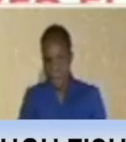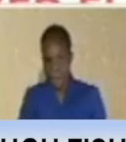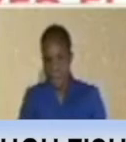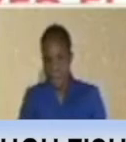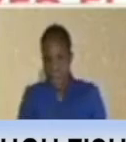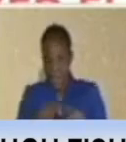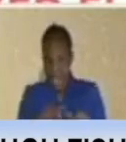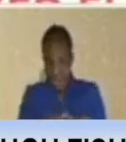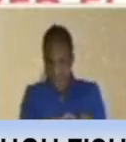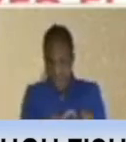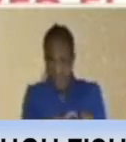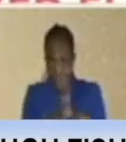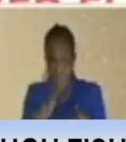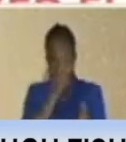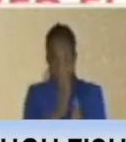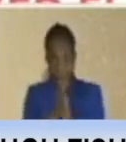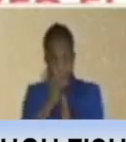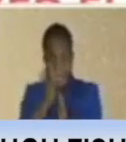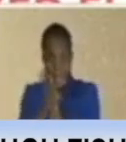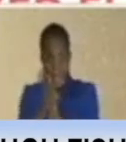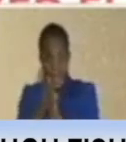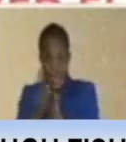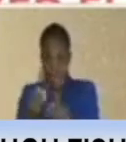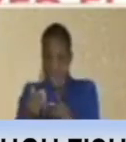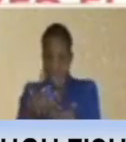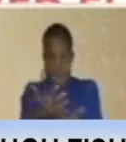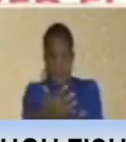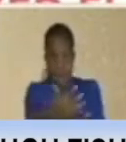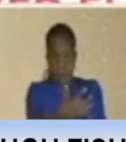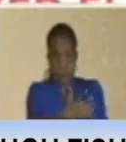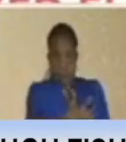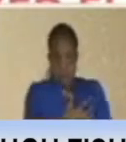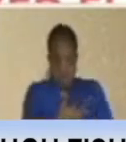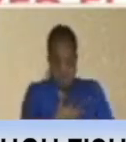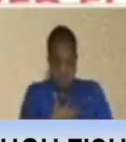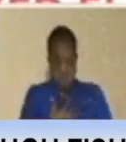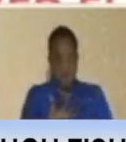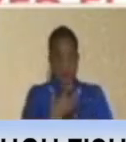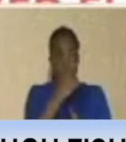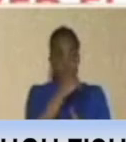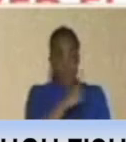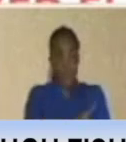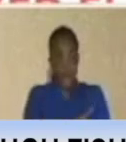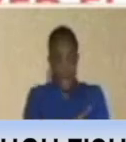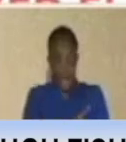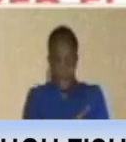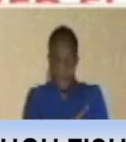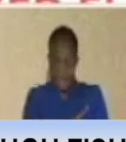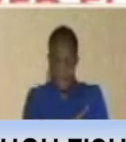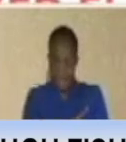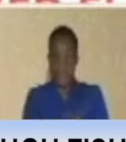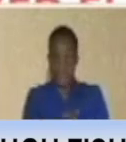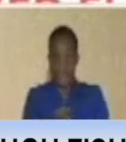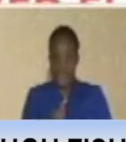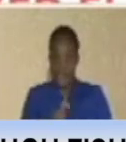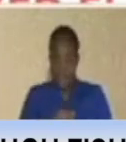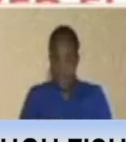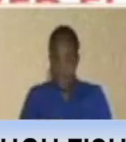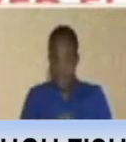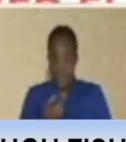be directly paid into the state revenue account with a view to preventing any further abuse.